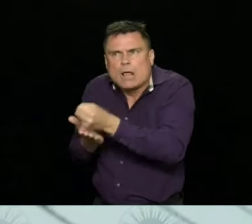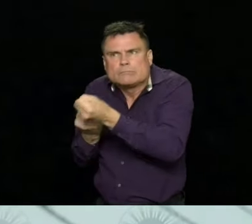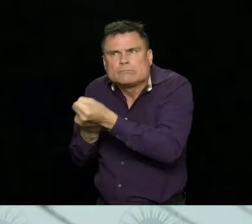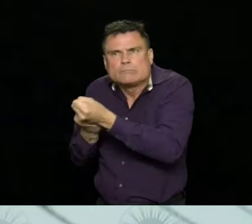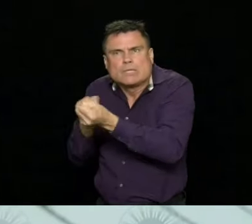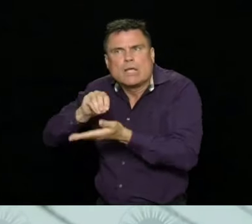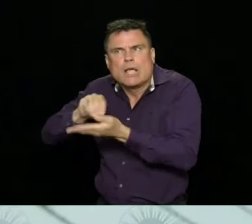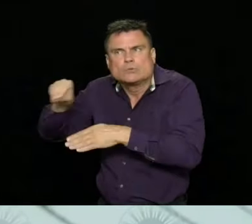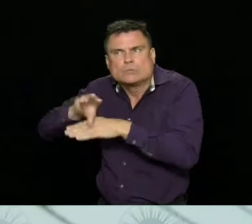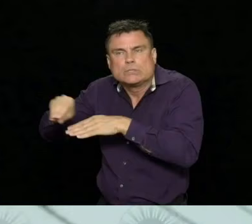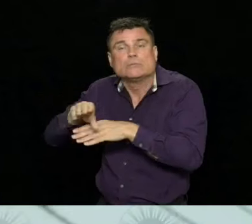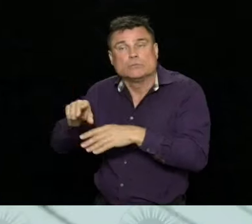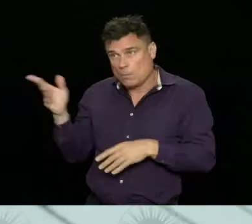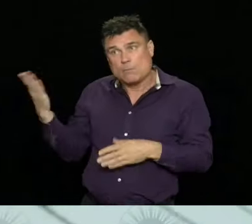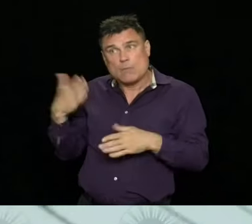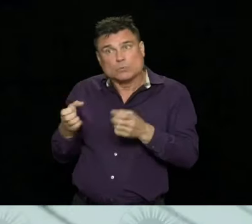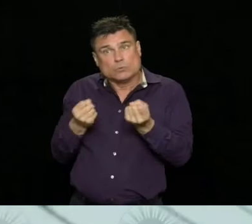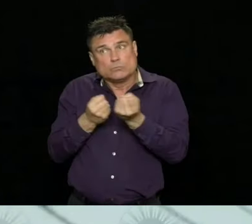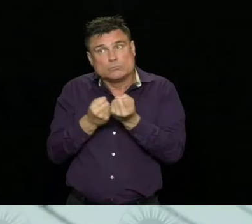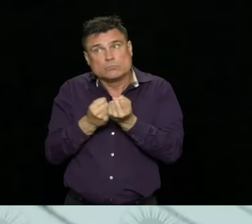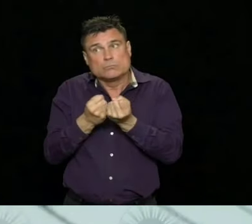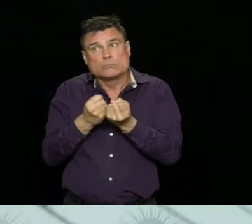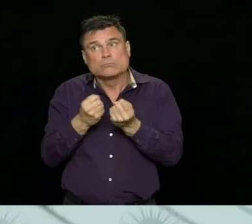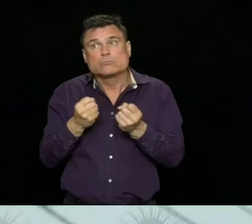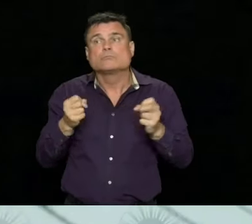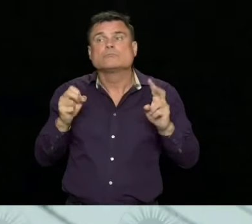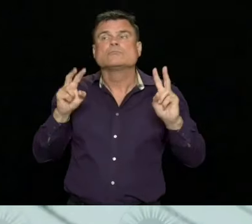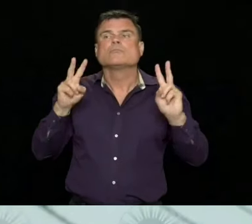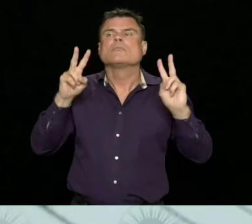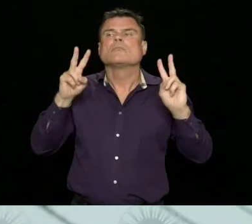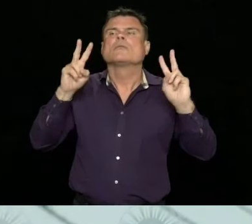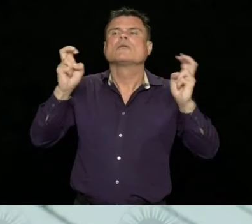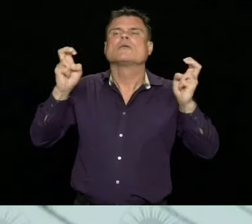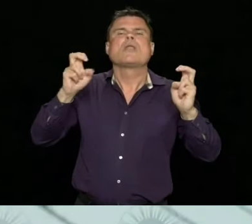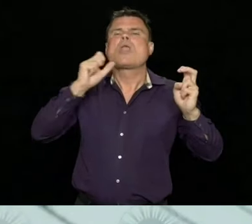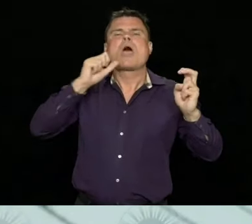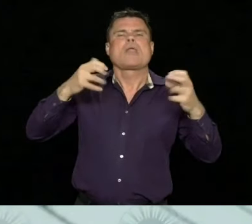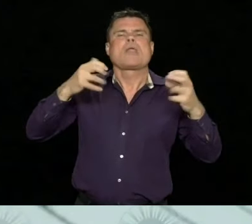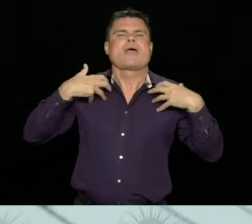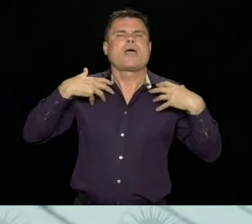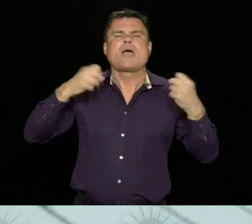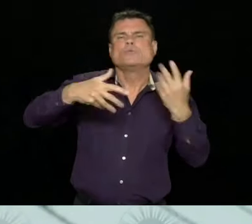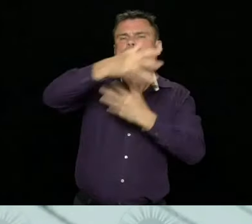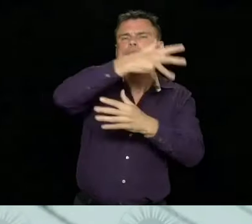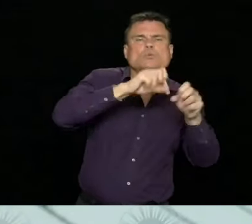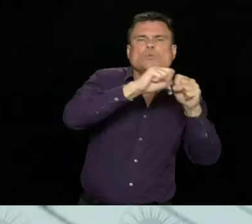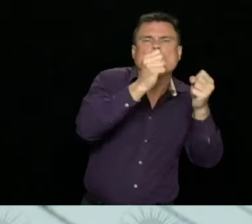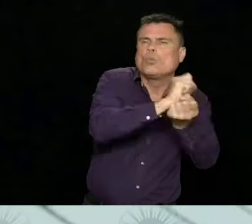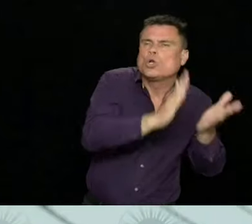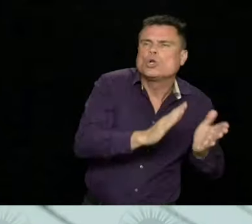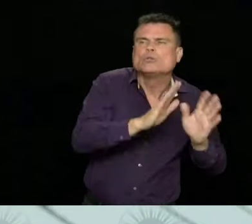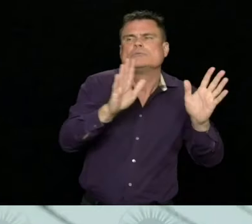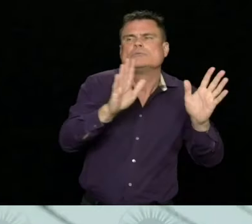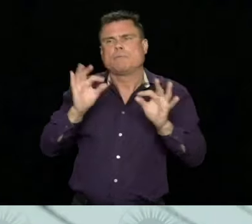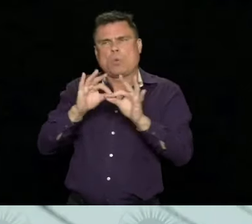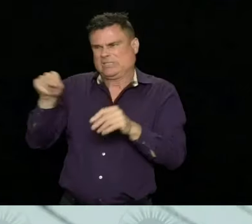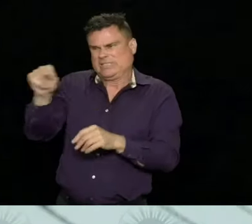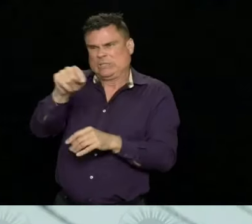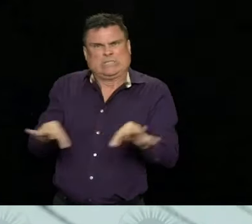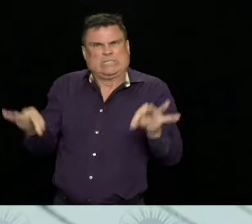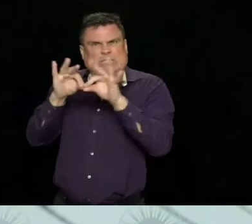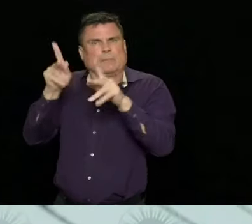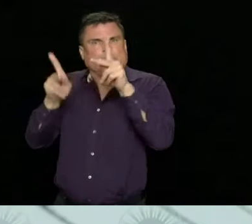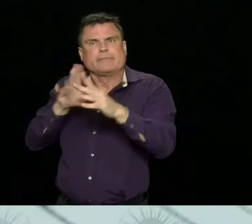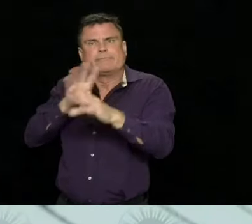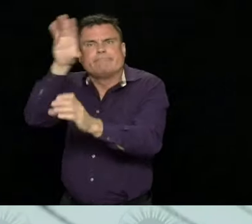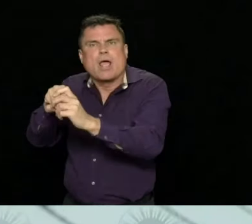of non-health or social service essential workers? Yeah, I think right now, as you know, it's a federal program, and we are participating